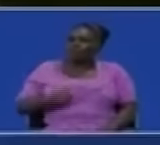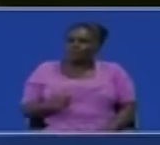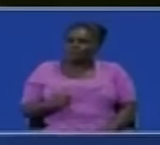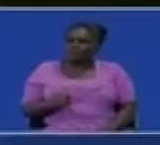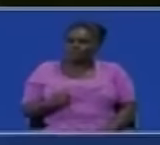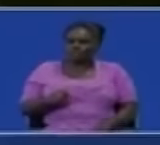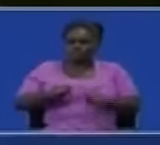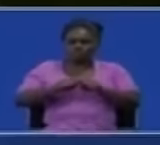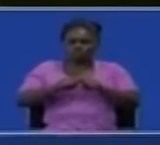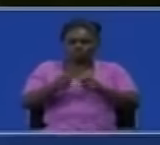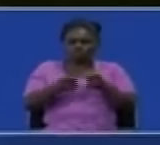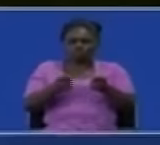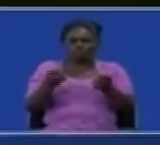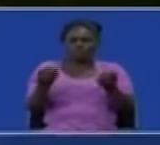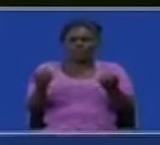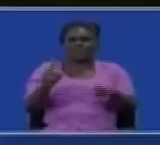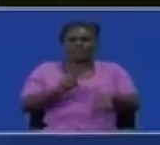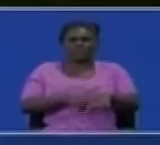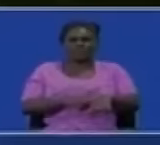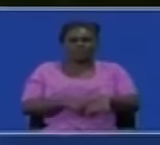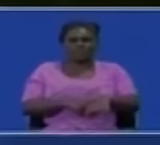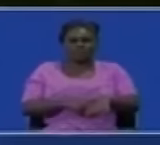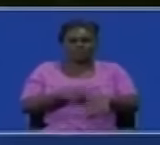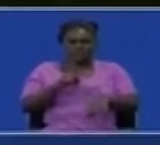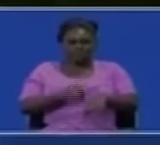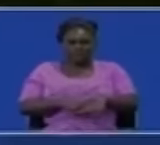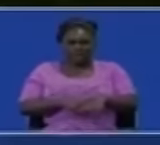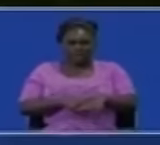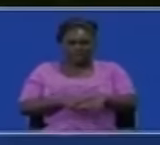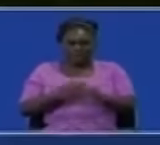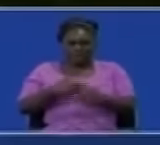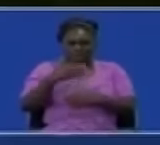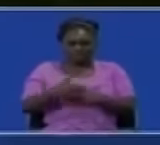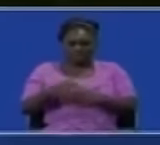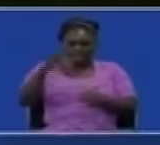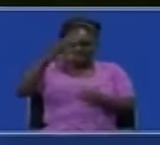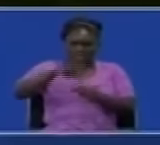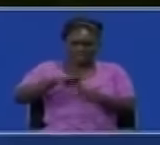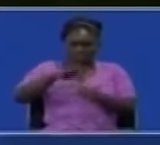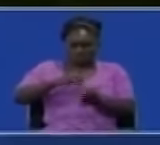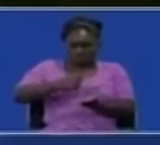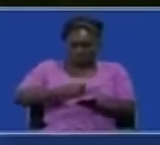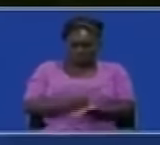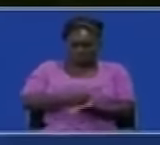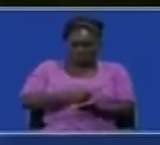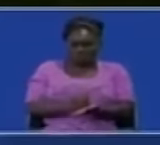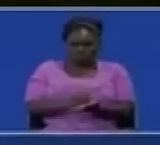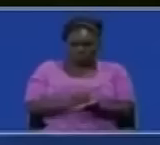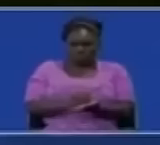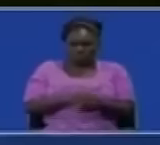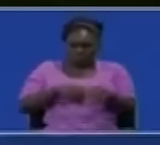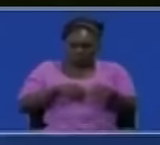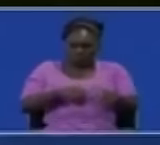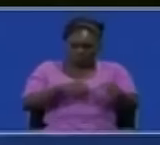been manipulated in many times. When we did a post-election audit in following